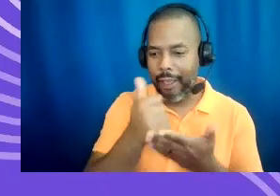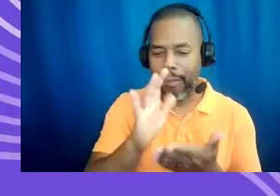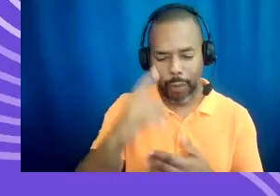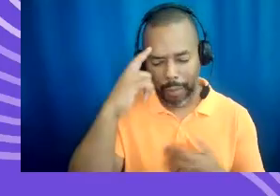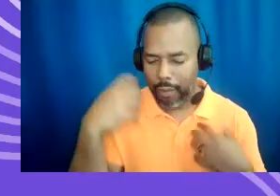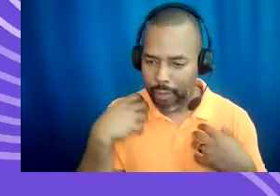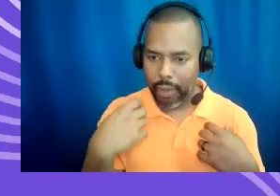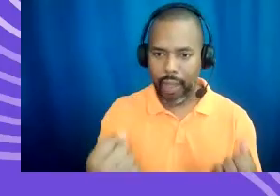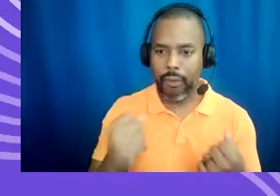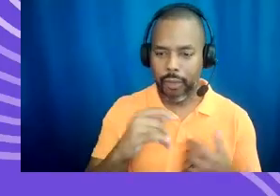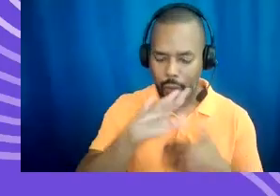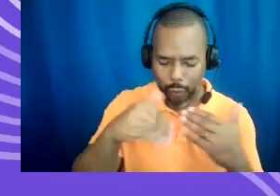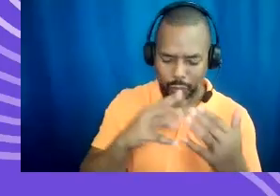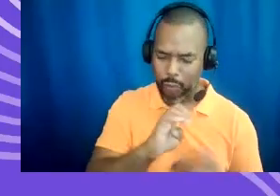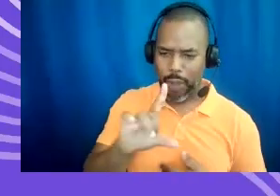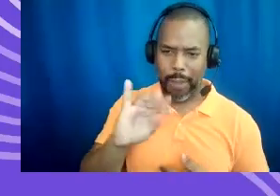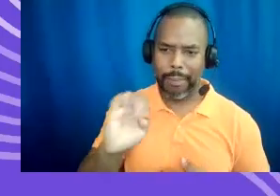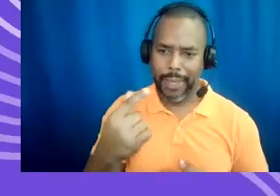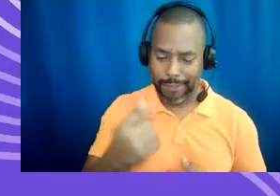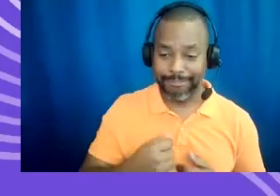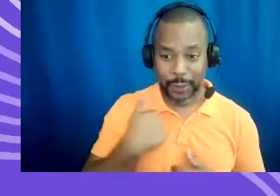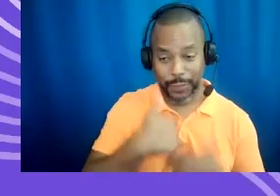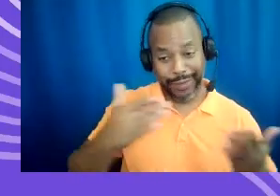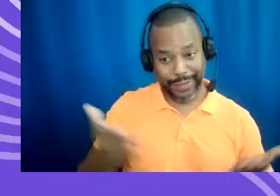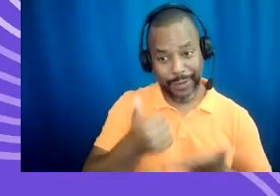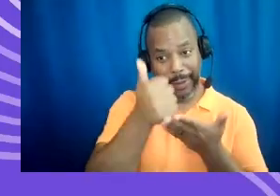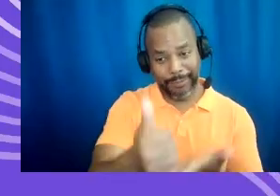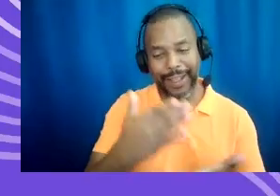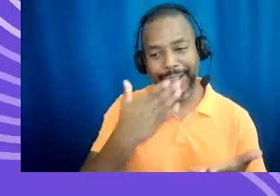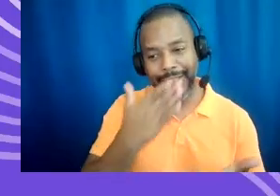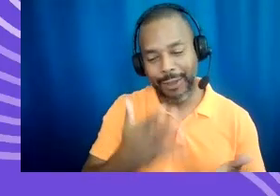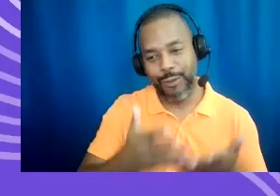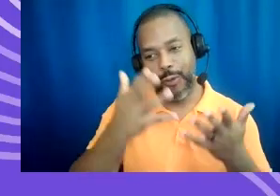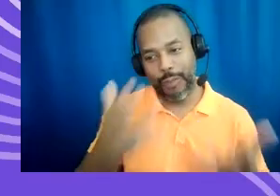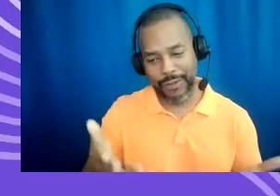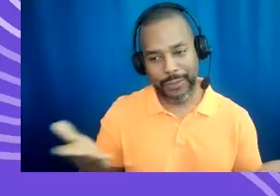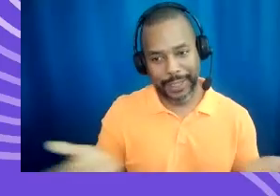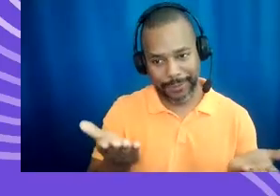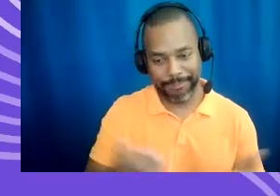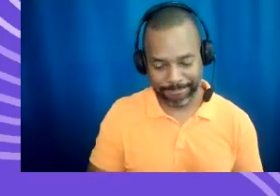journey. So we're here to help. Thank you so much for attending.